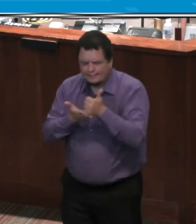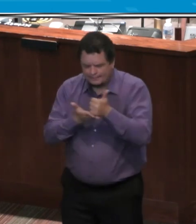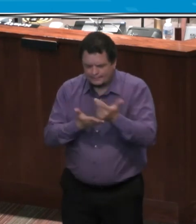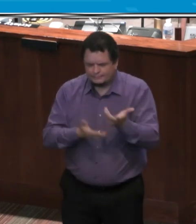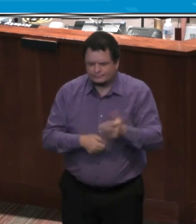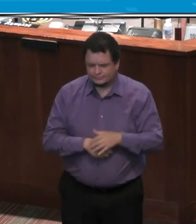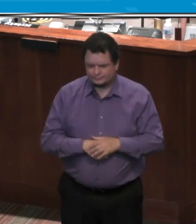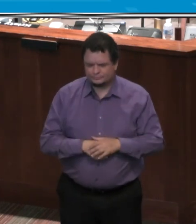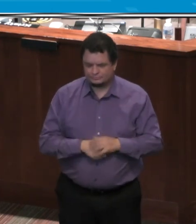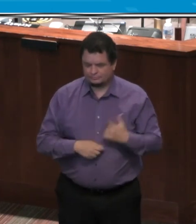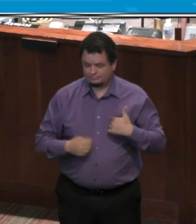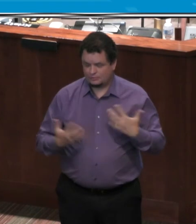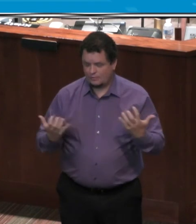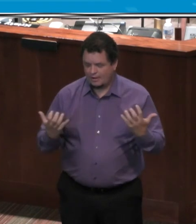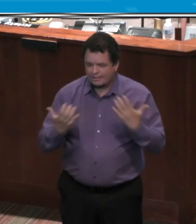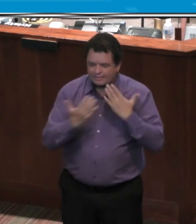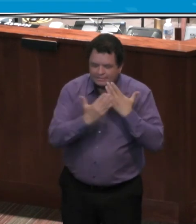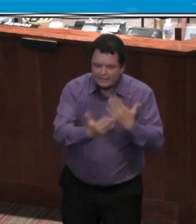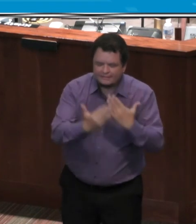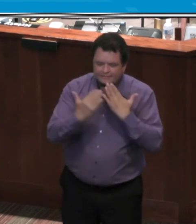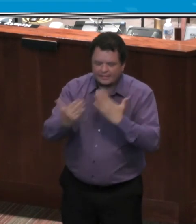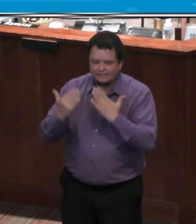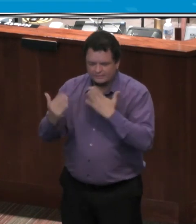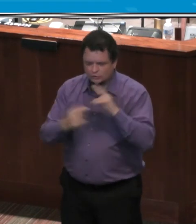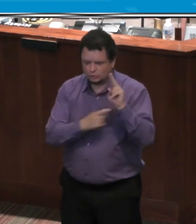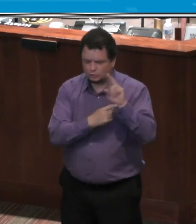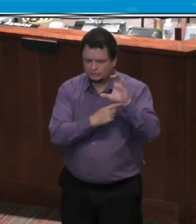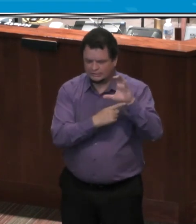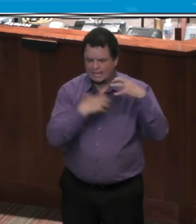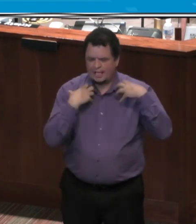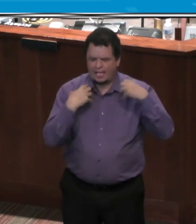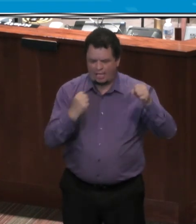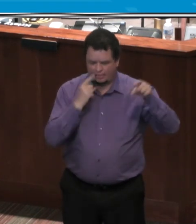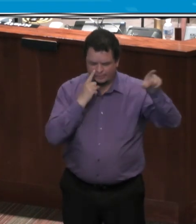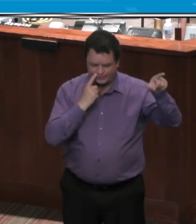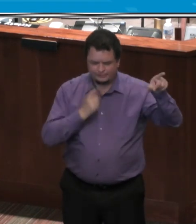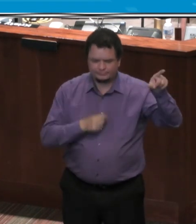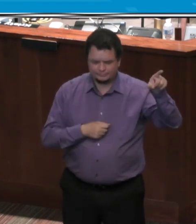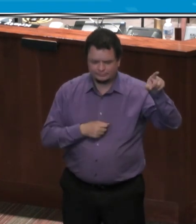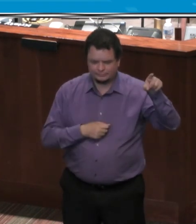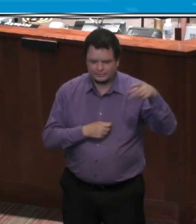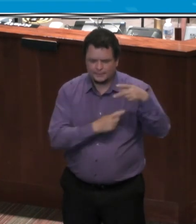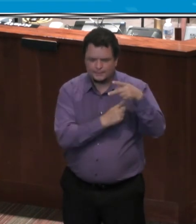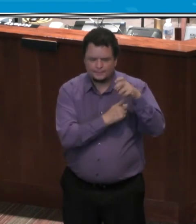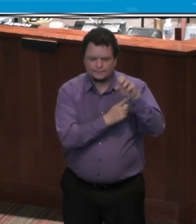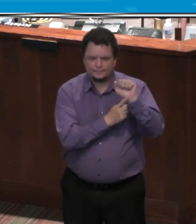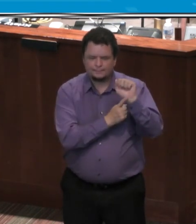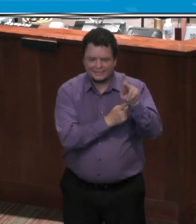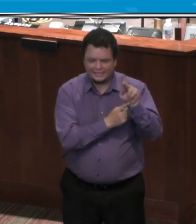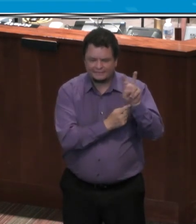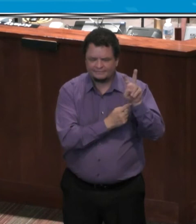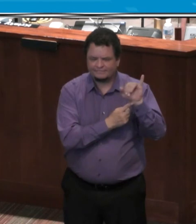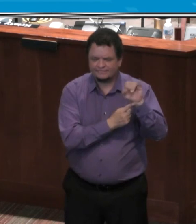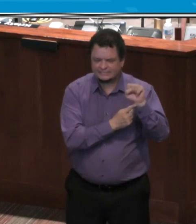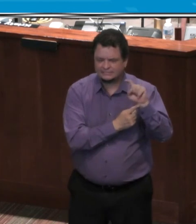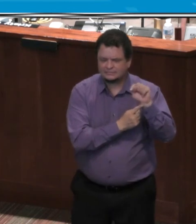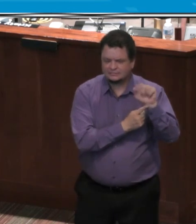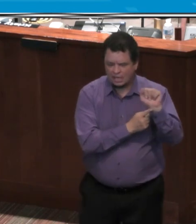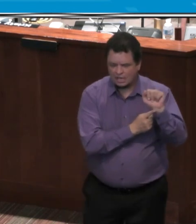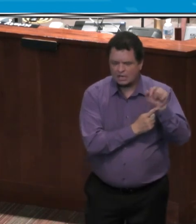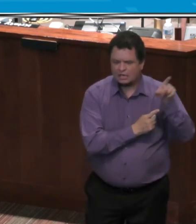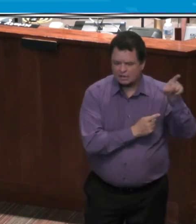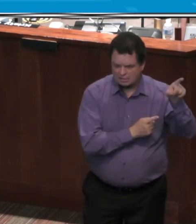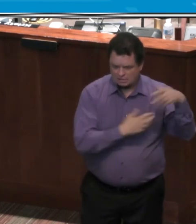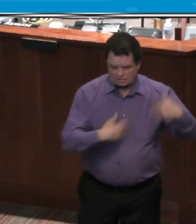Vista, because they have really stepped up to provide some testing sites for the community.